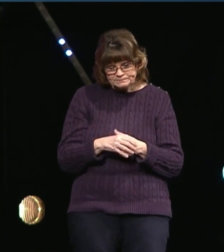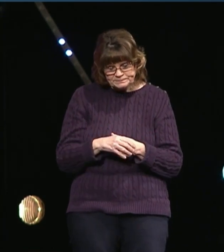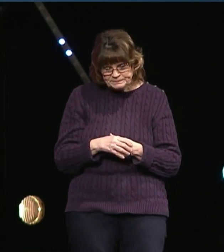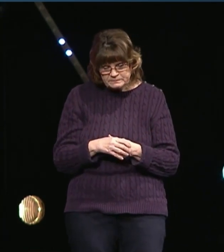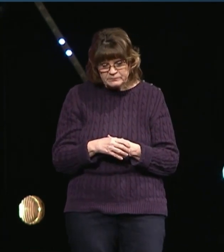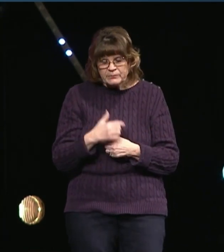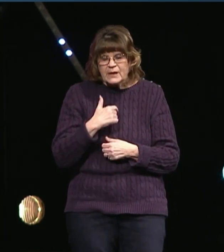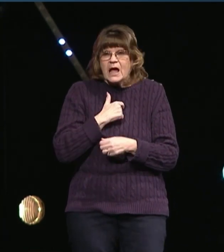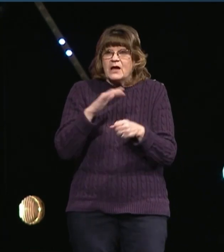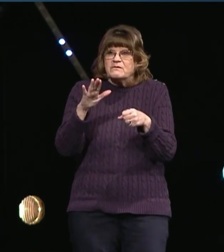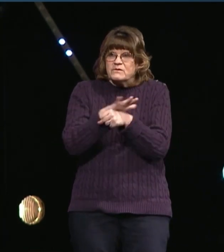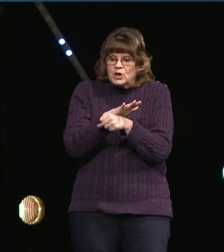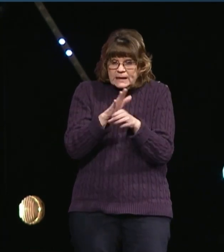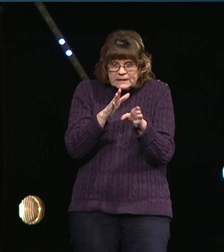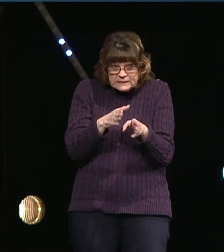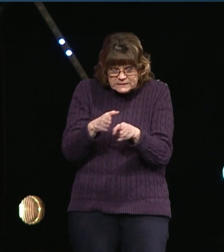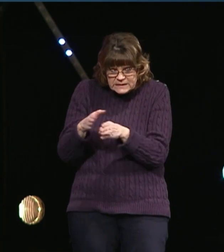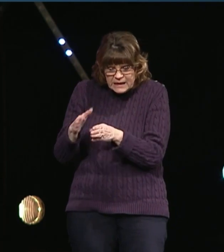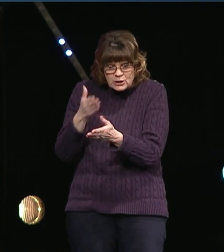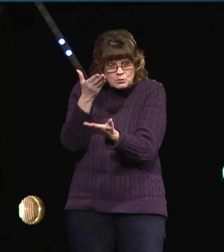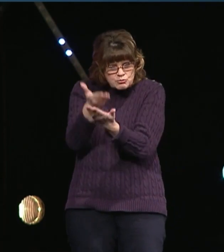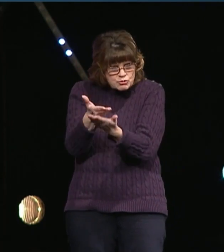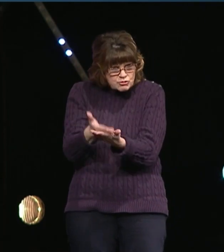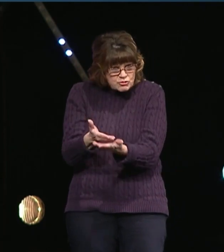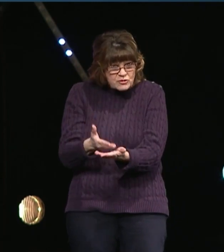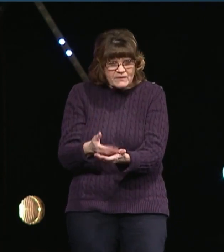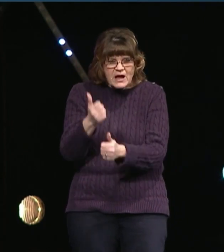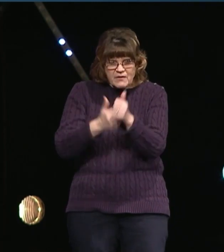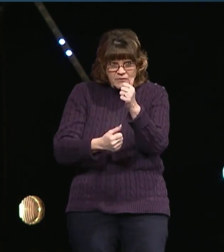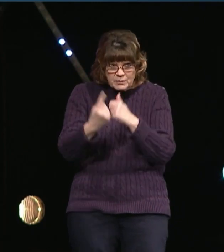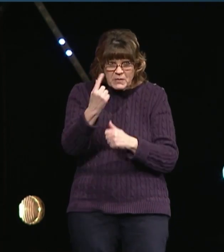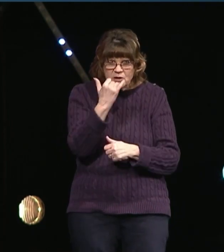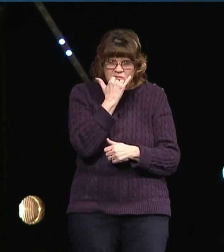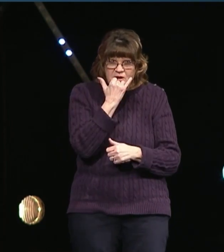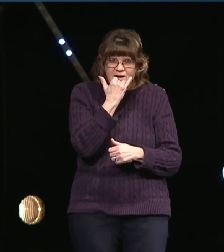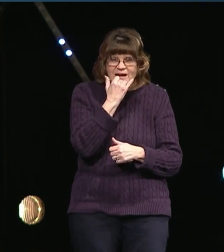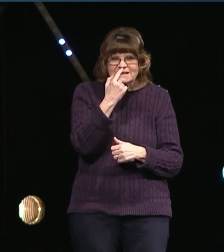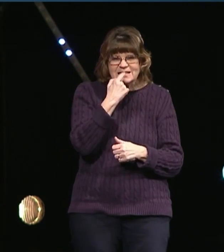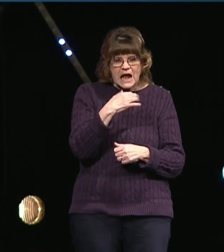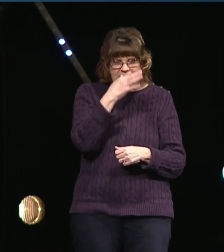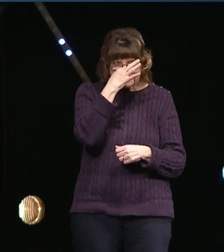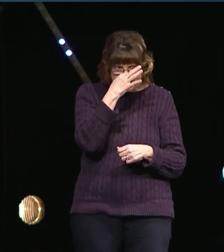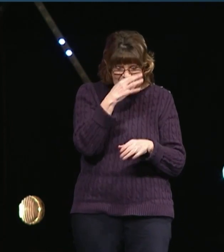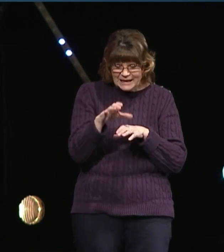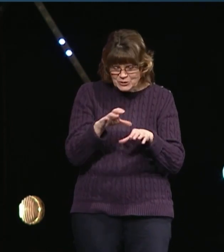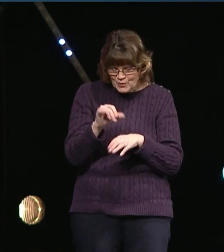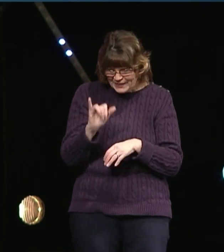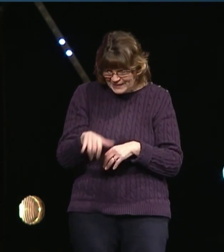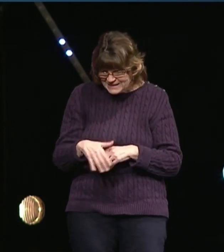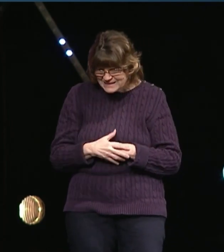And I fully intend to prove everybody wrong who said I should be doing this. And